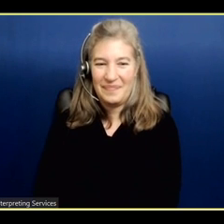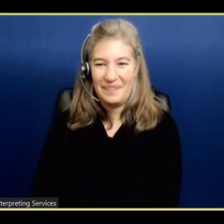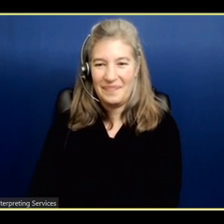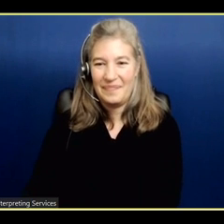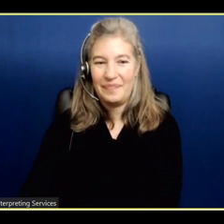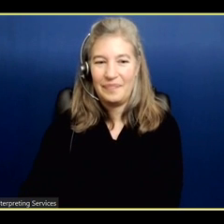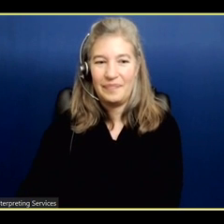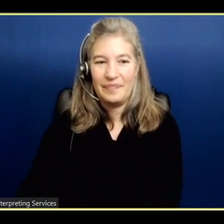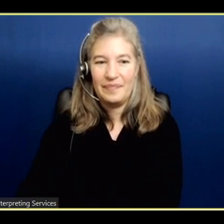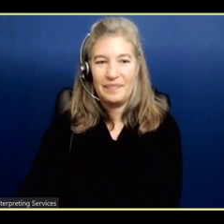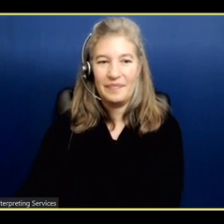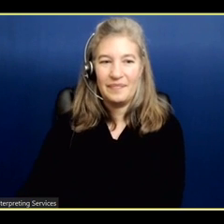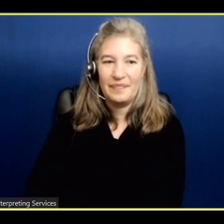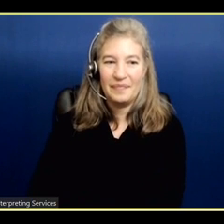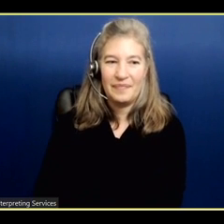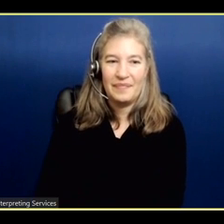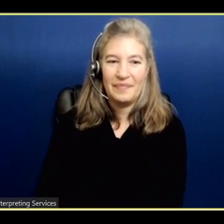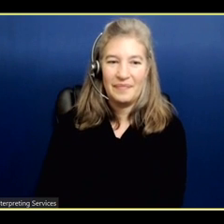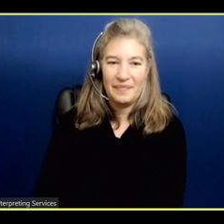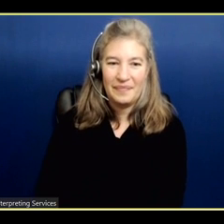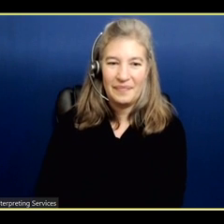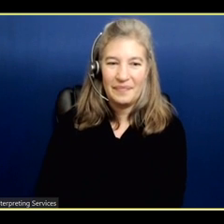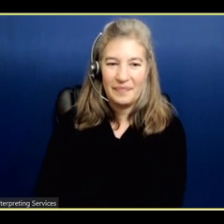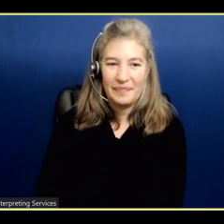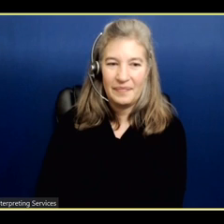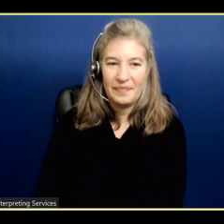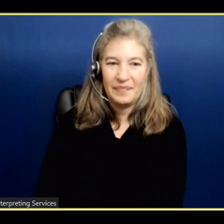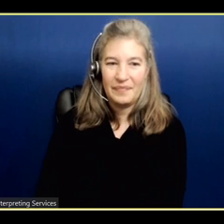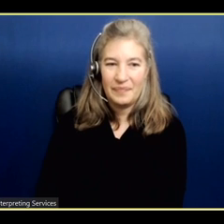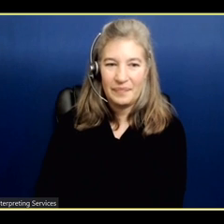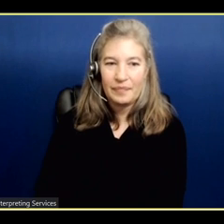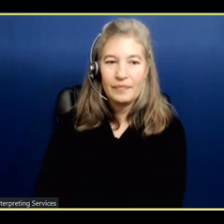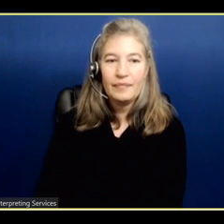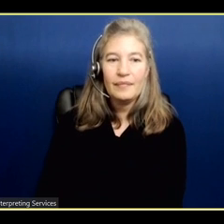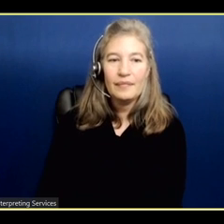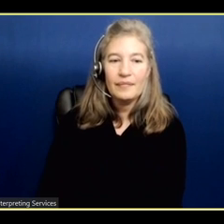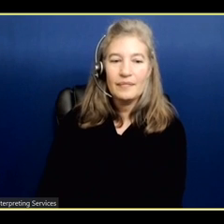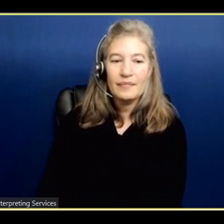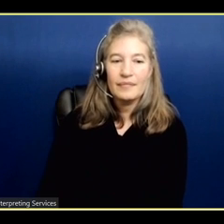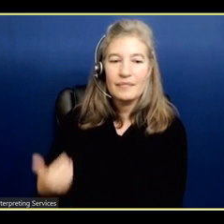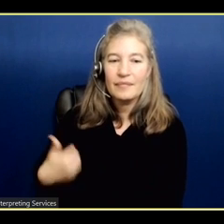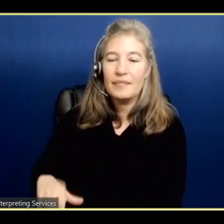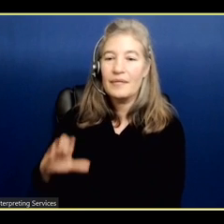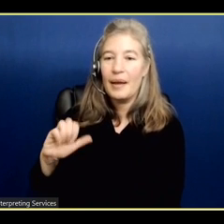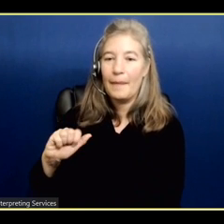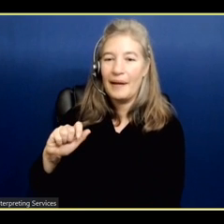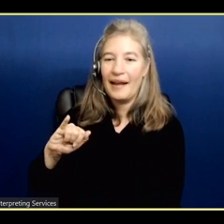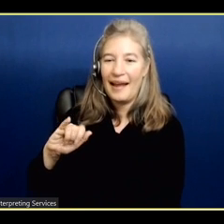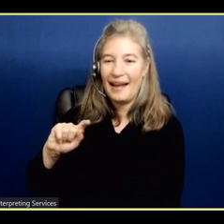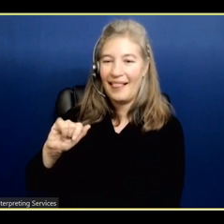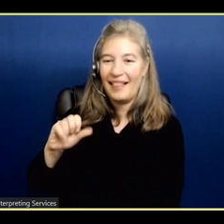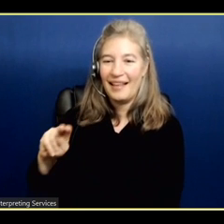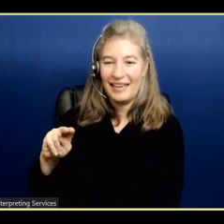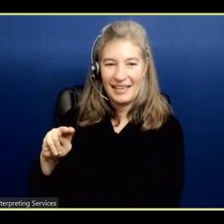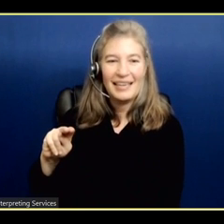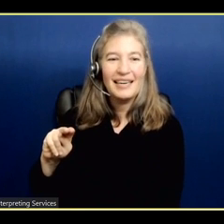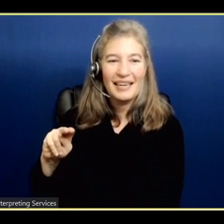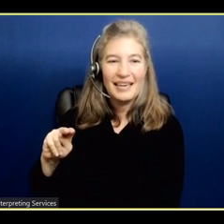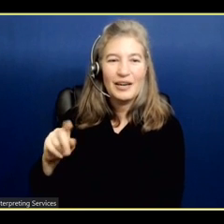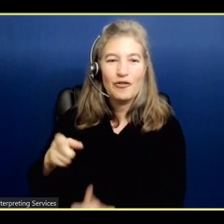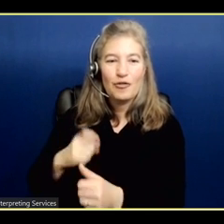in partnership with the organizations in our network, and supports artists particularly in the creation and touring of new original